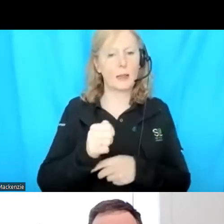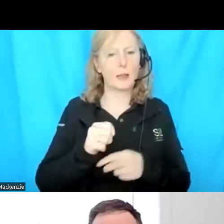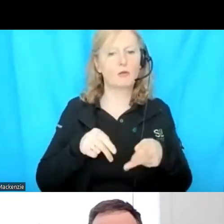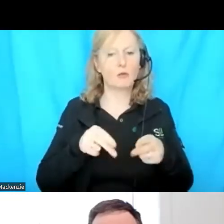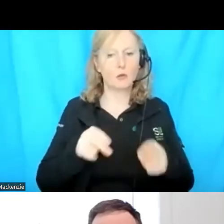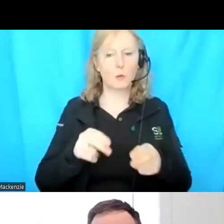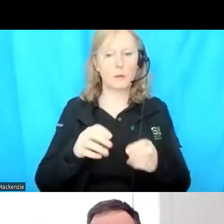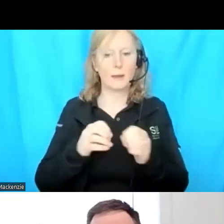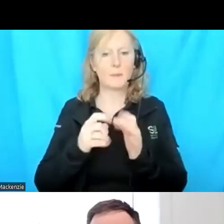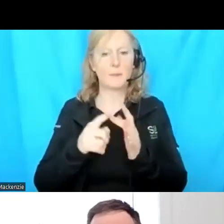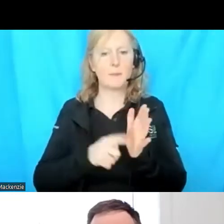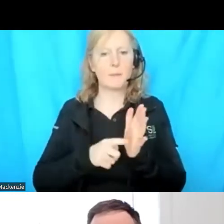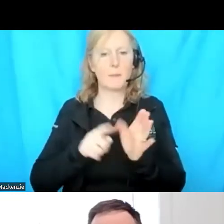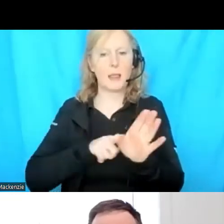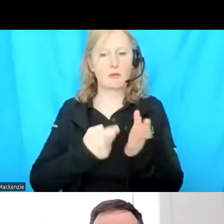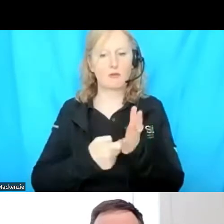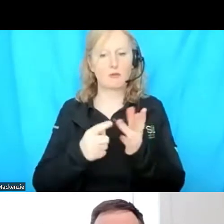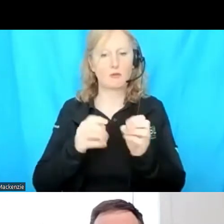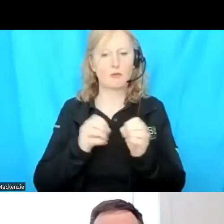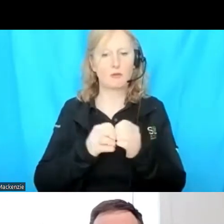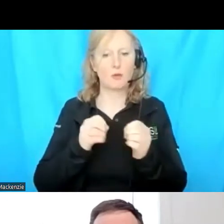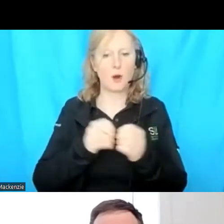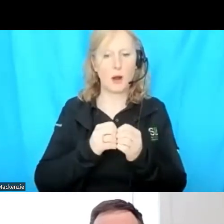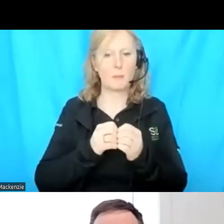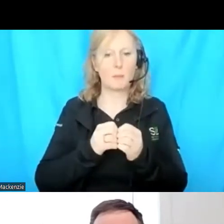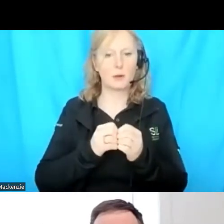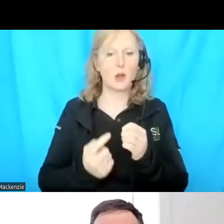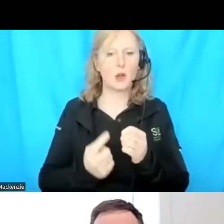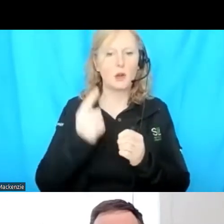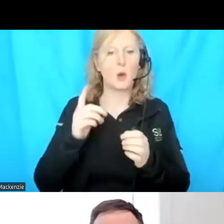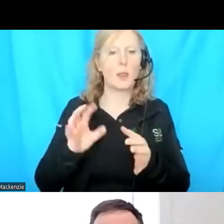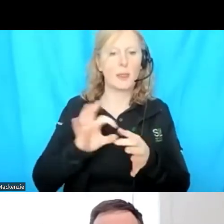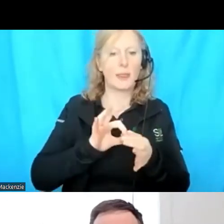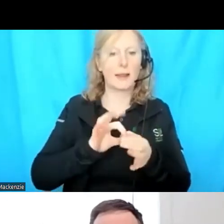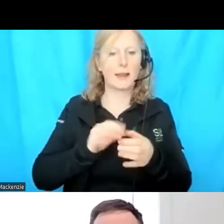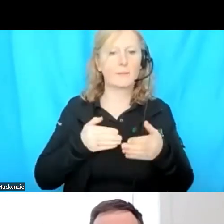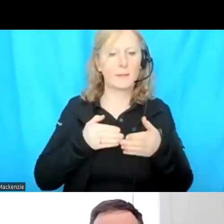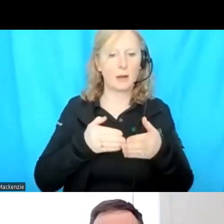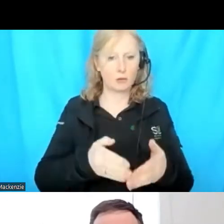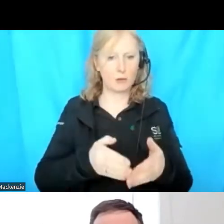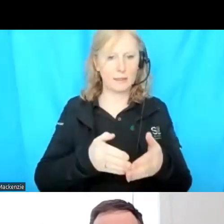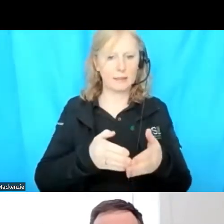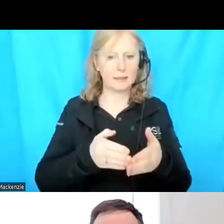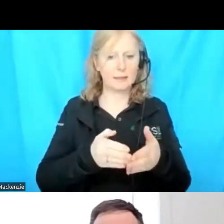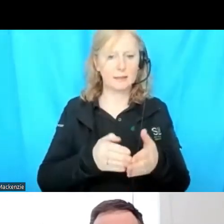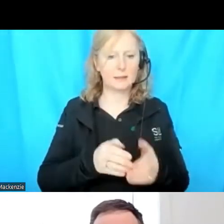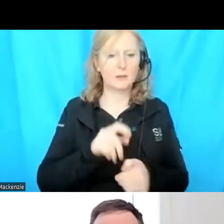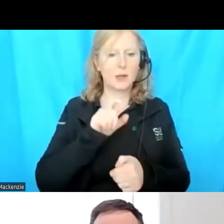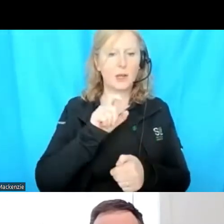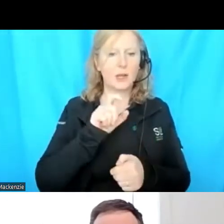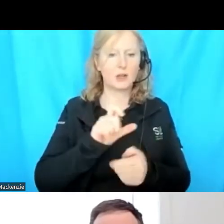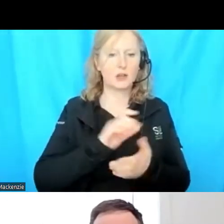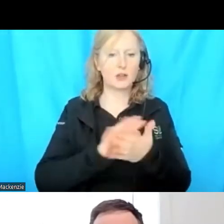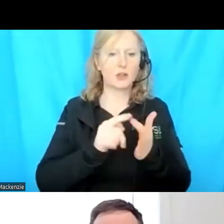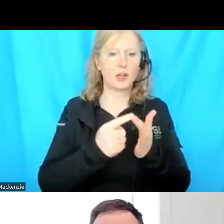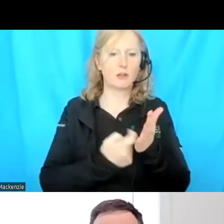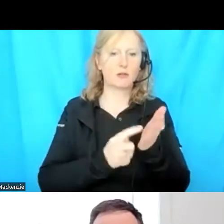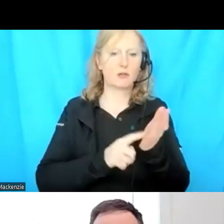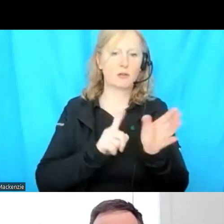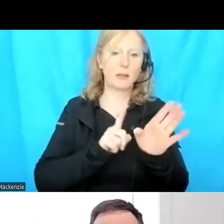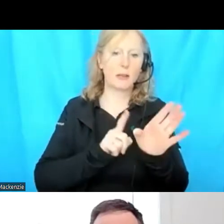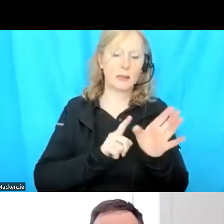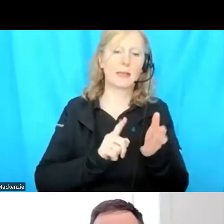us, Customer Services Director for NorthLink Ferries. We have Cheryl Campbell, who's the Airport Services Manager